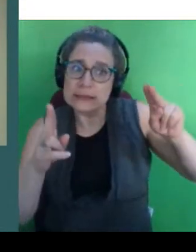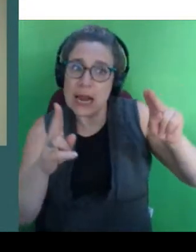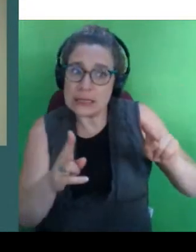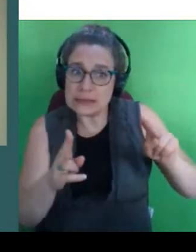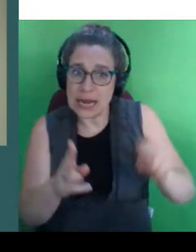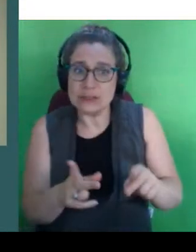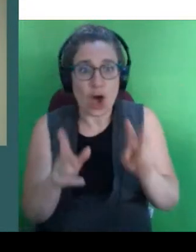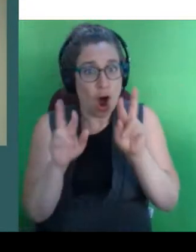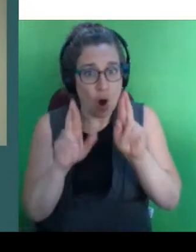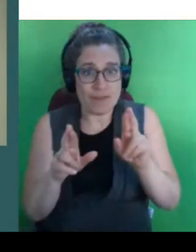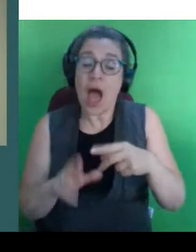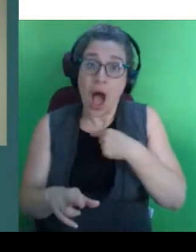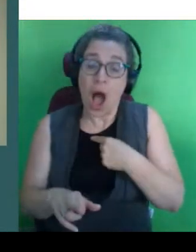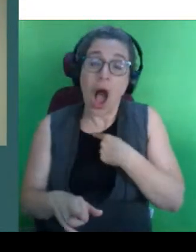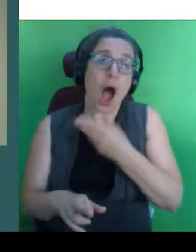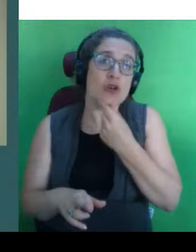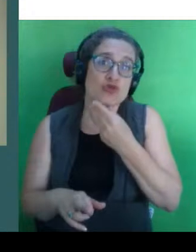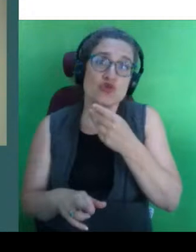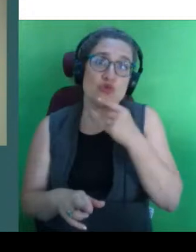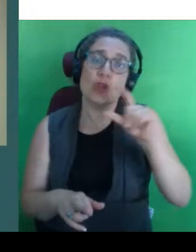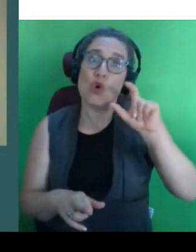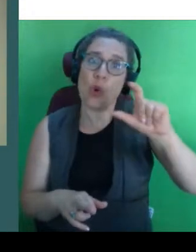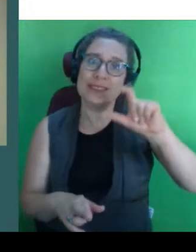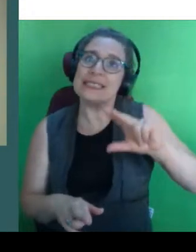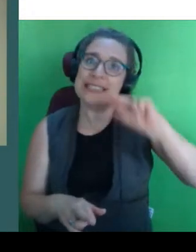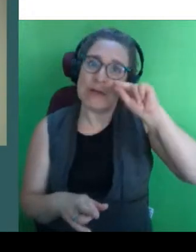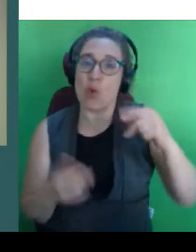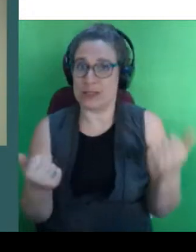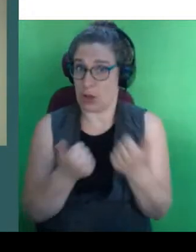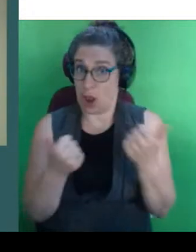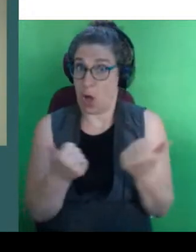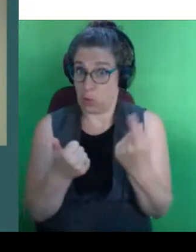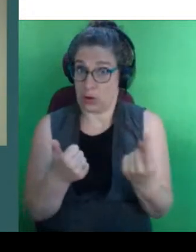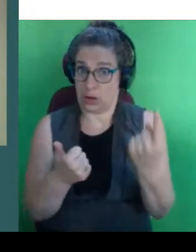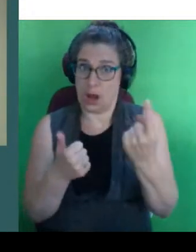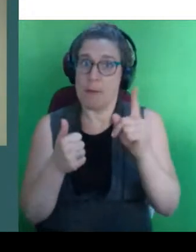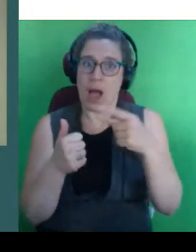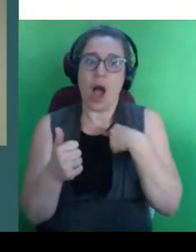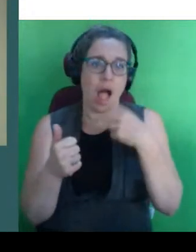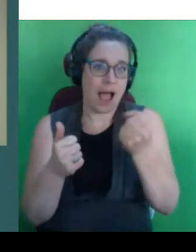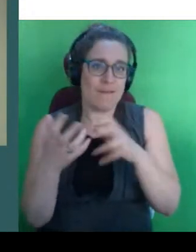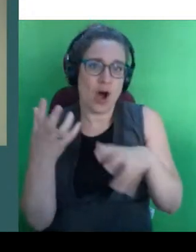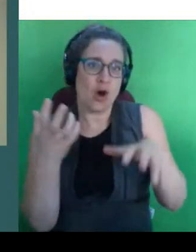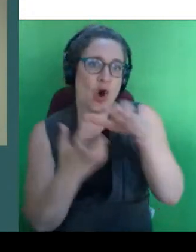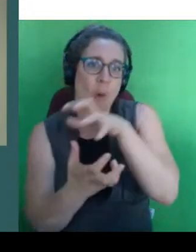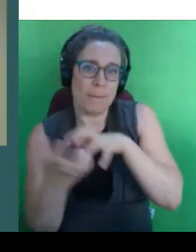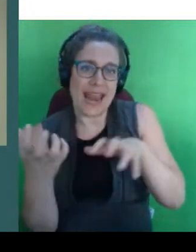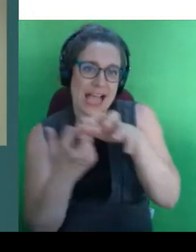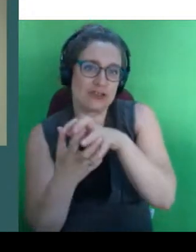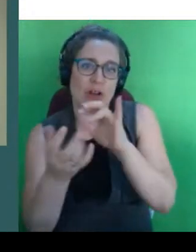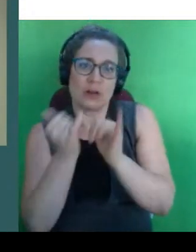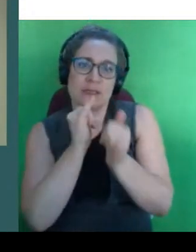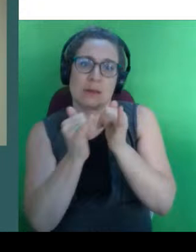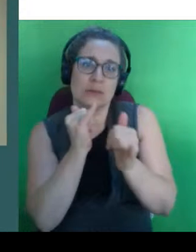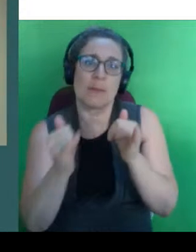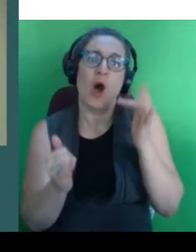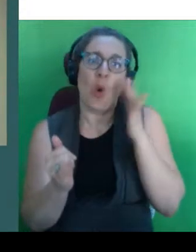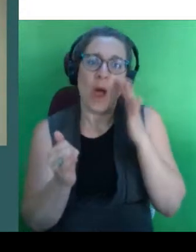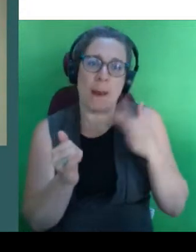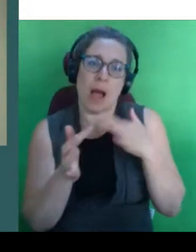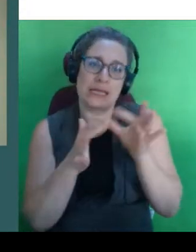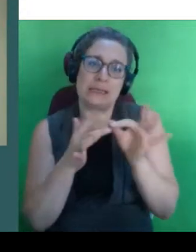use a corticosteroid alone most of the time, but I use a combination at times when my symptoms are worse.